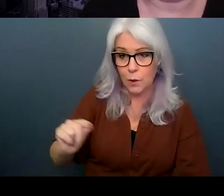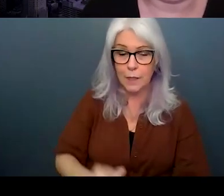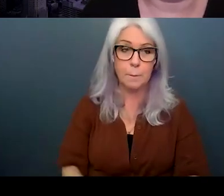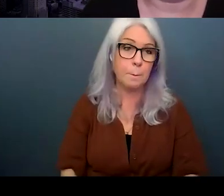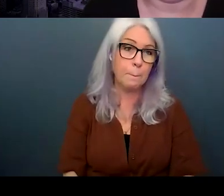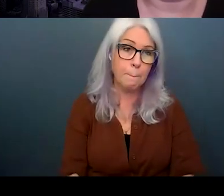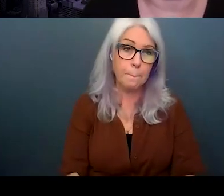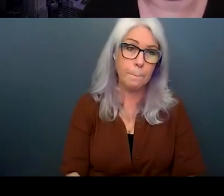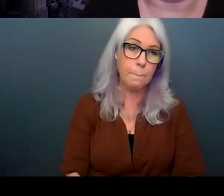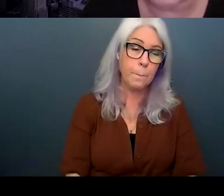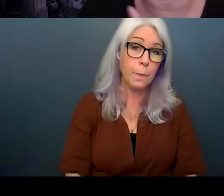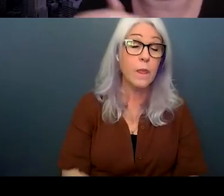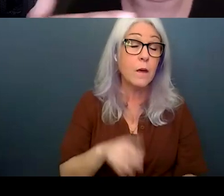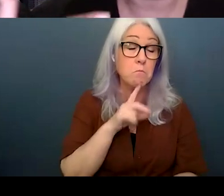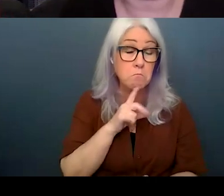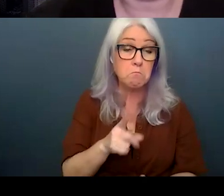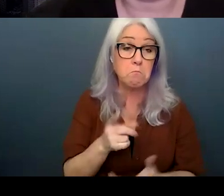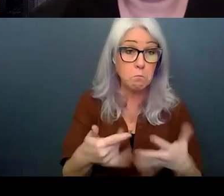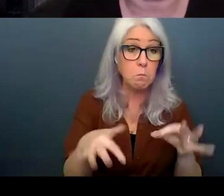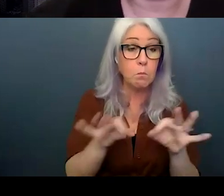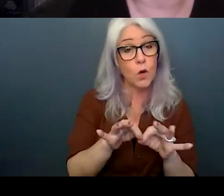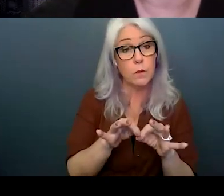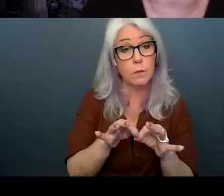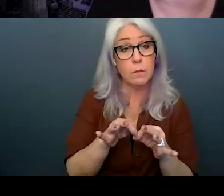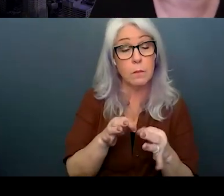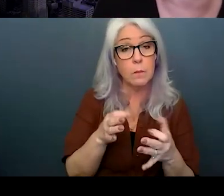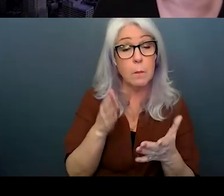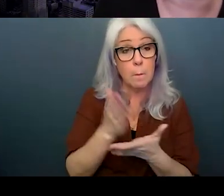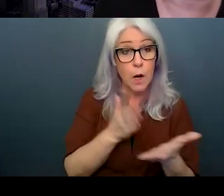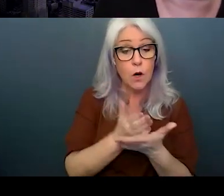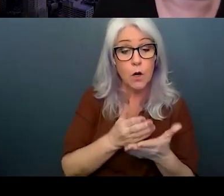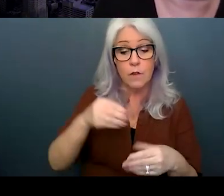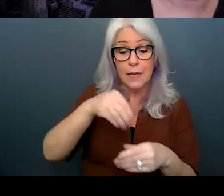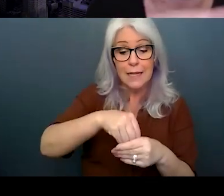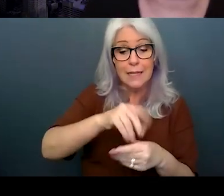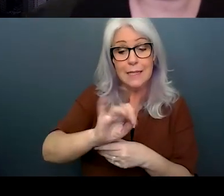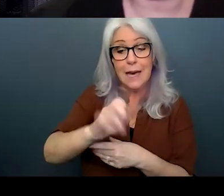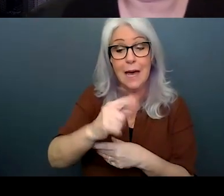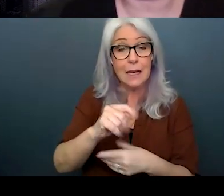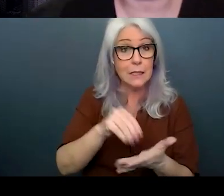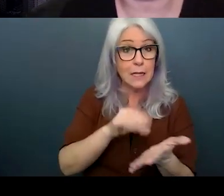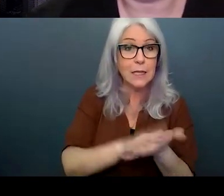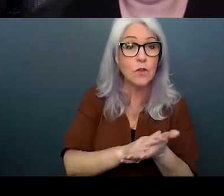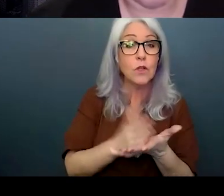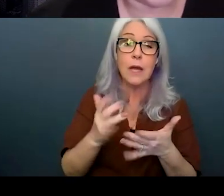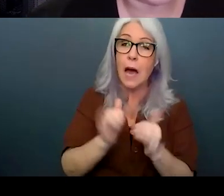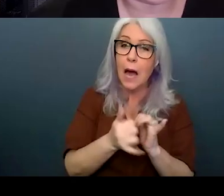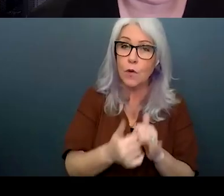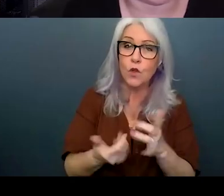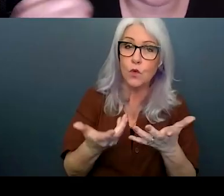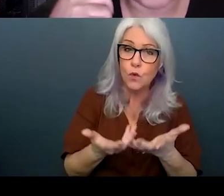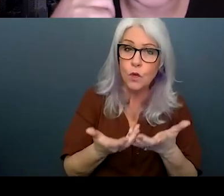So one important point about in-text citations is that how you format them differs depending on the number